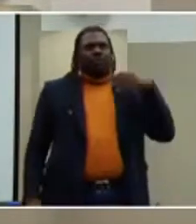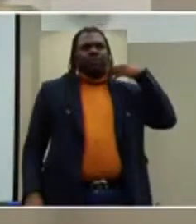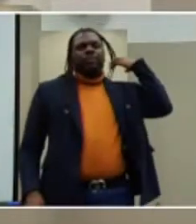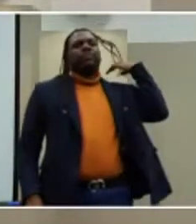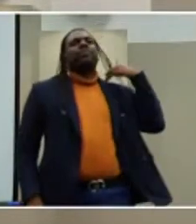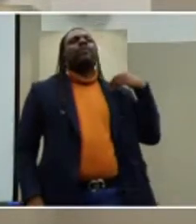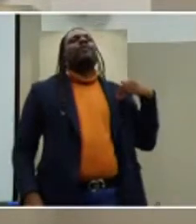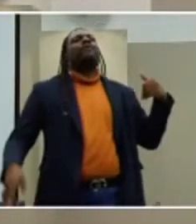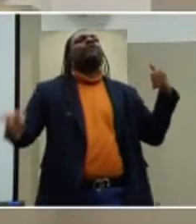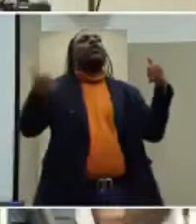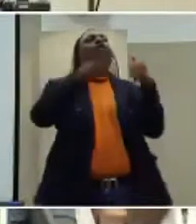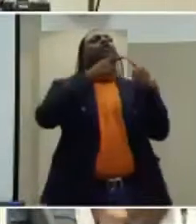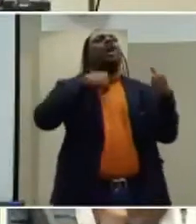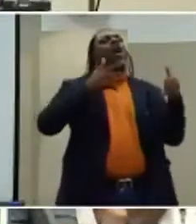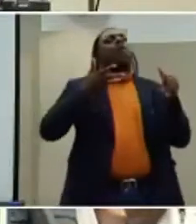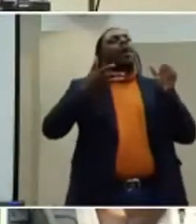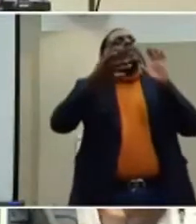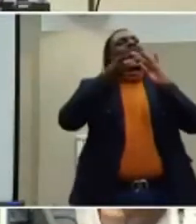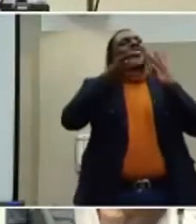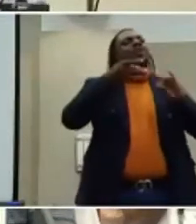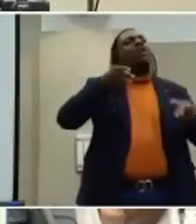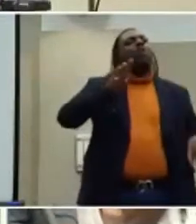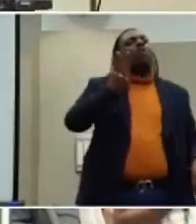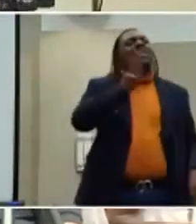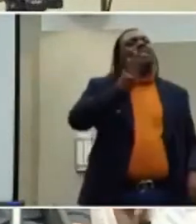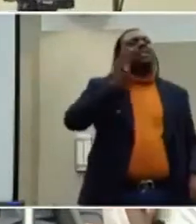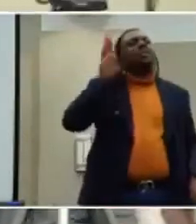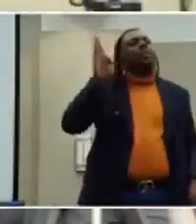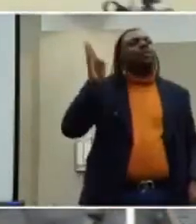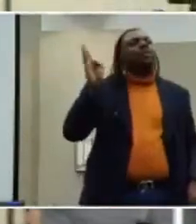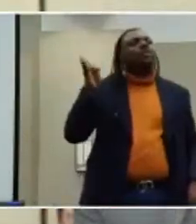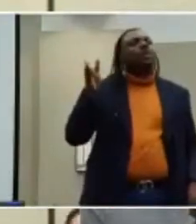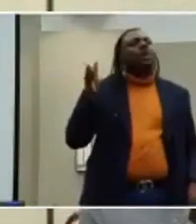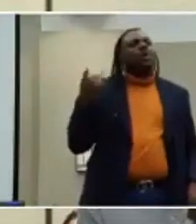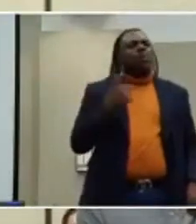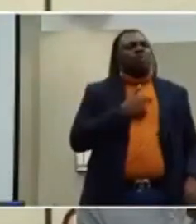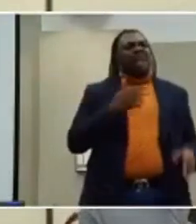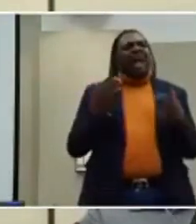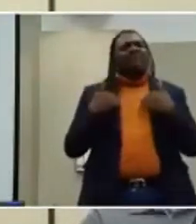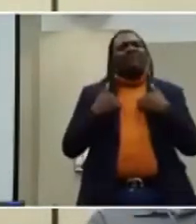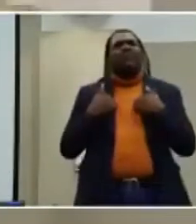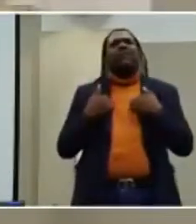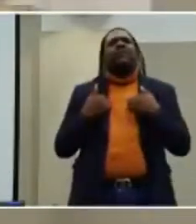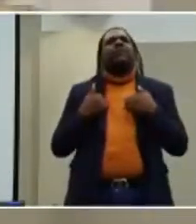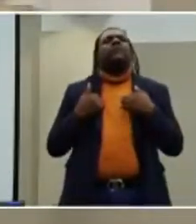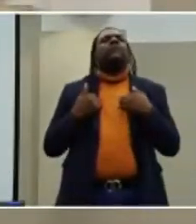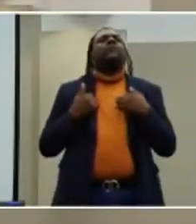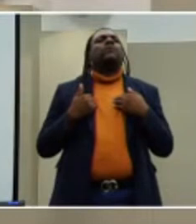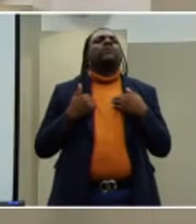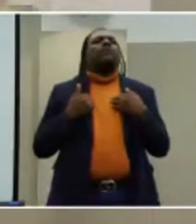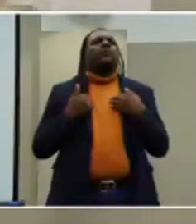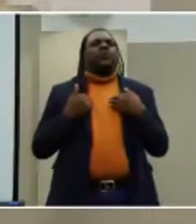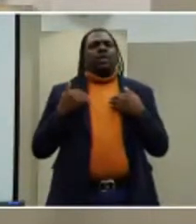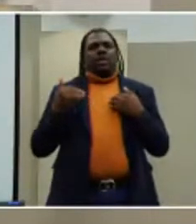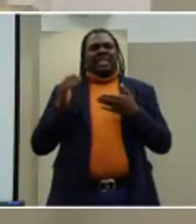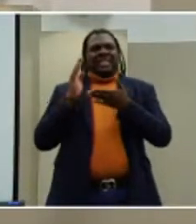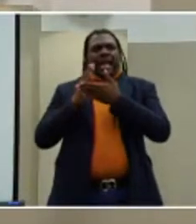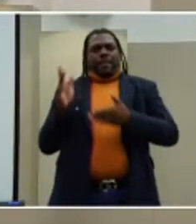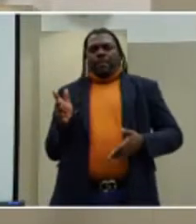The first thing I'd like to mention is that in West Baltimore, we have a stop for the MARC